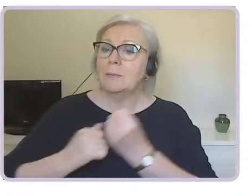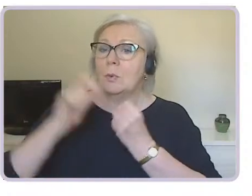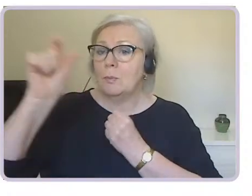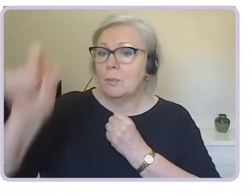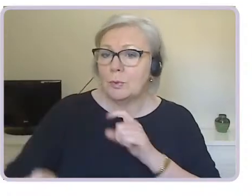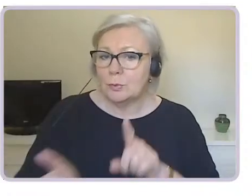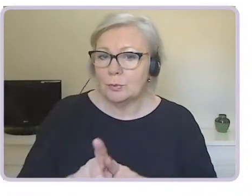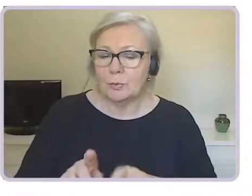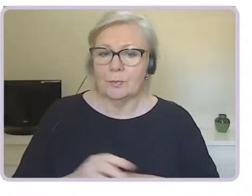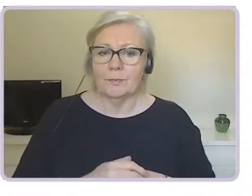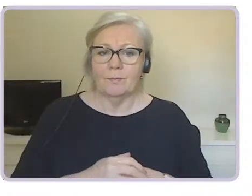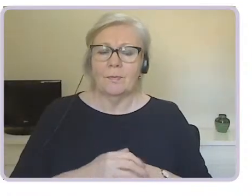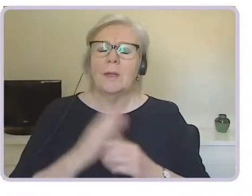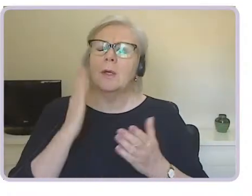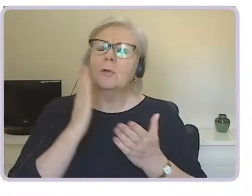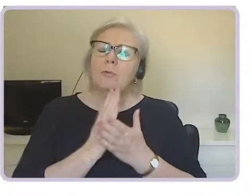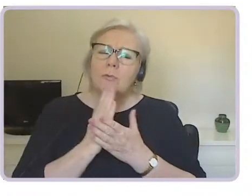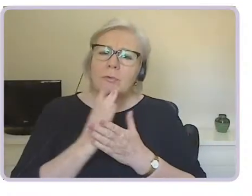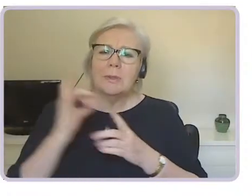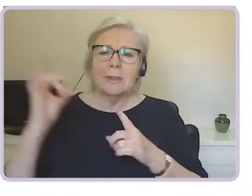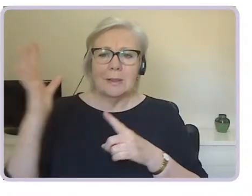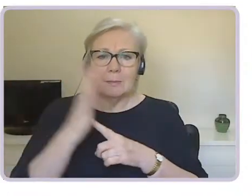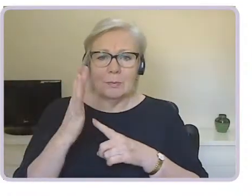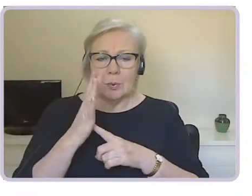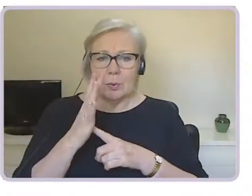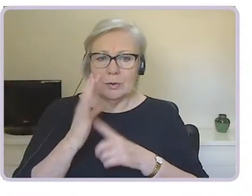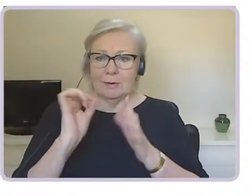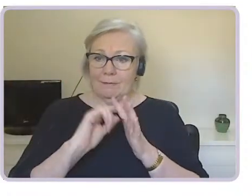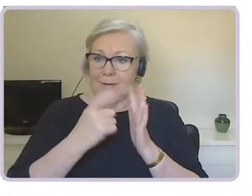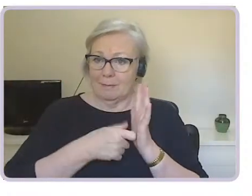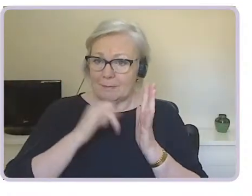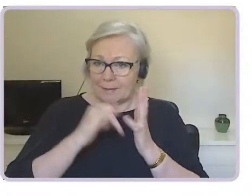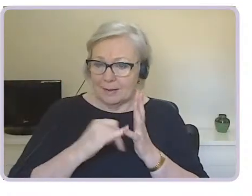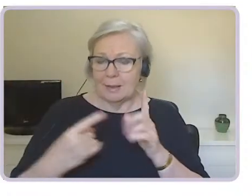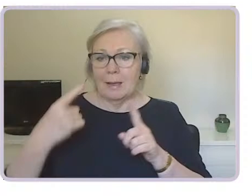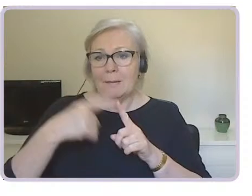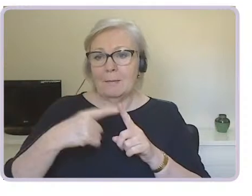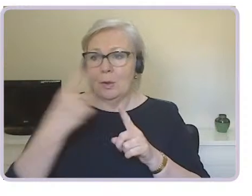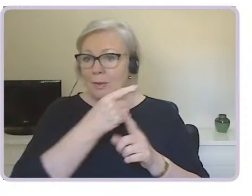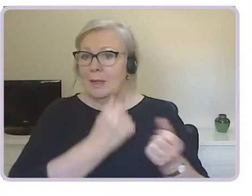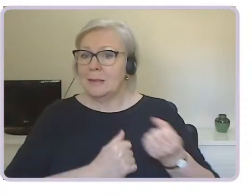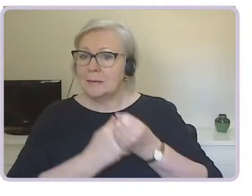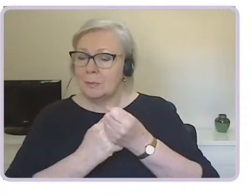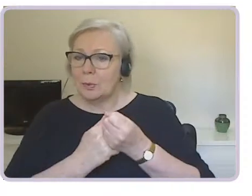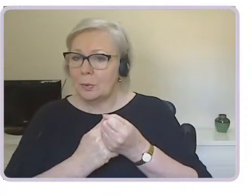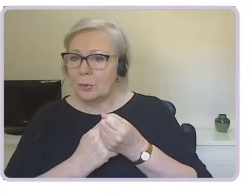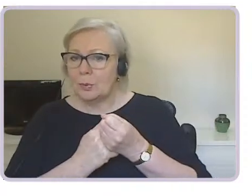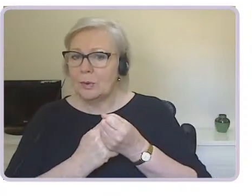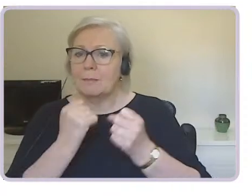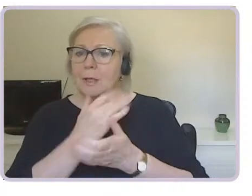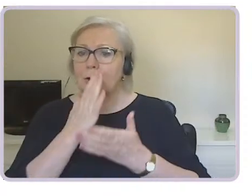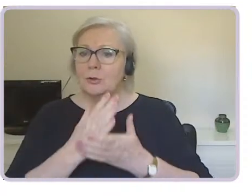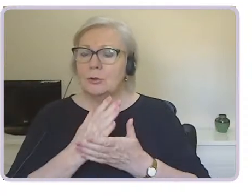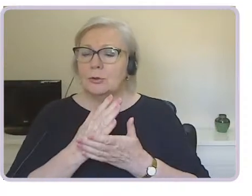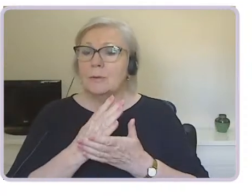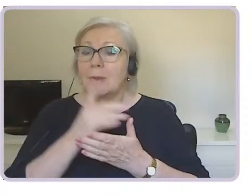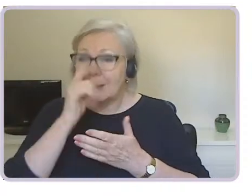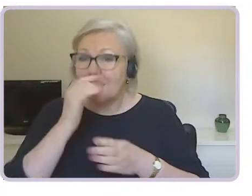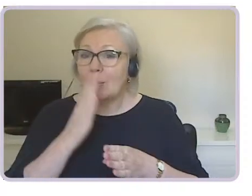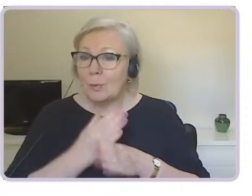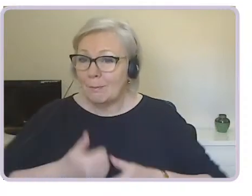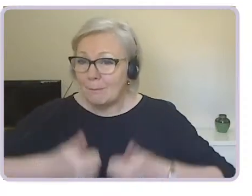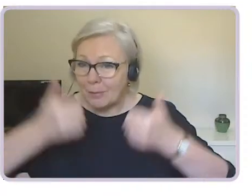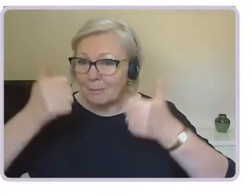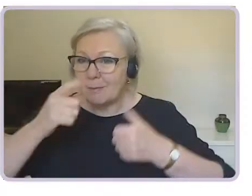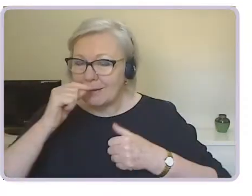It is really important for our peers and the people they support to understand that it can work. And those of you who were following the